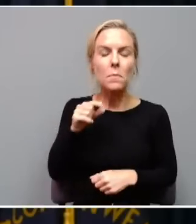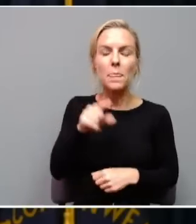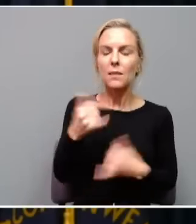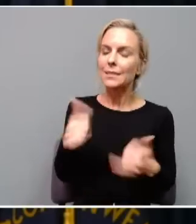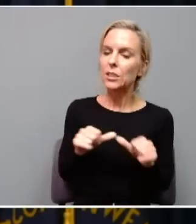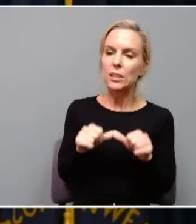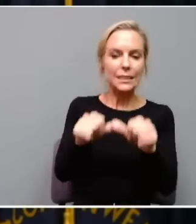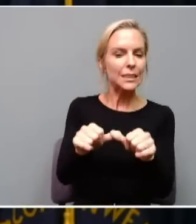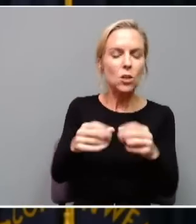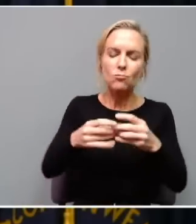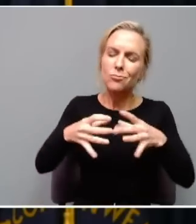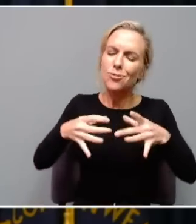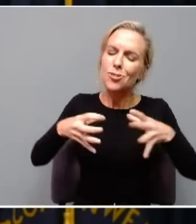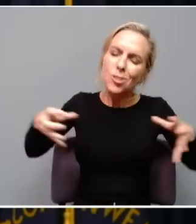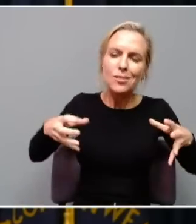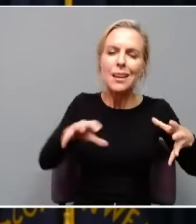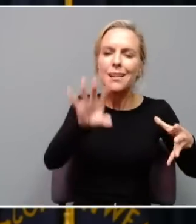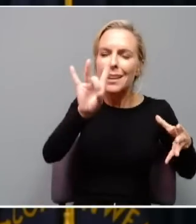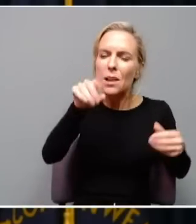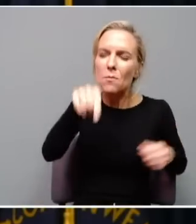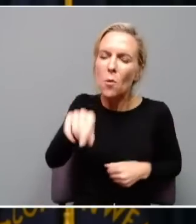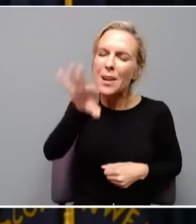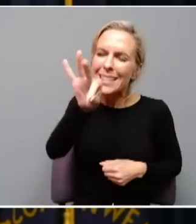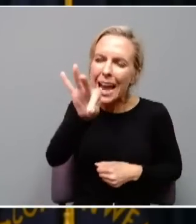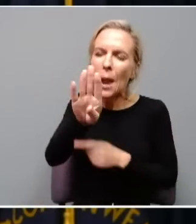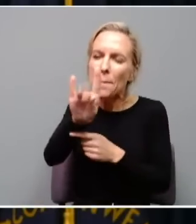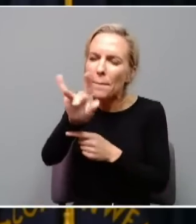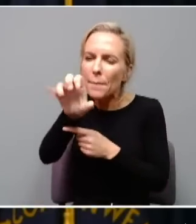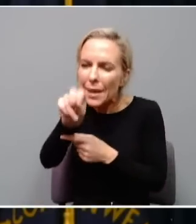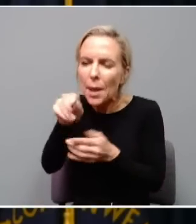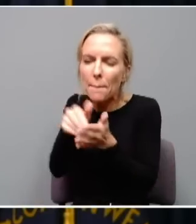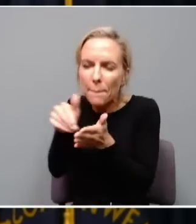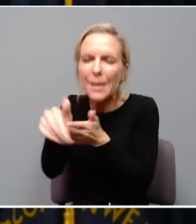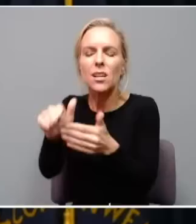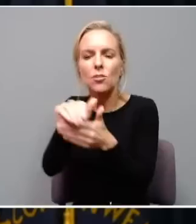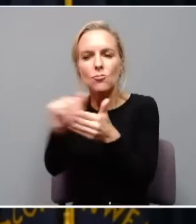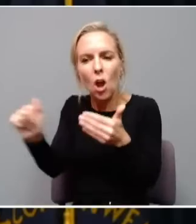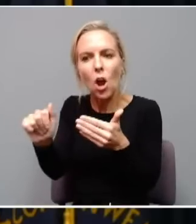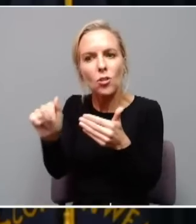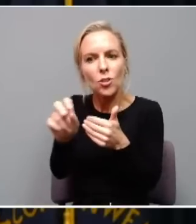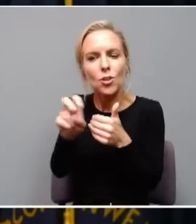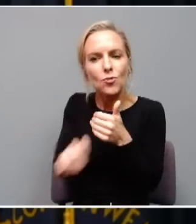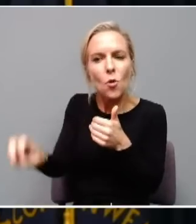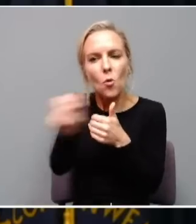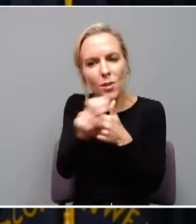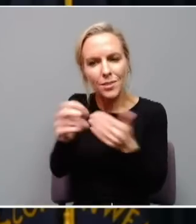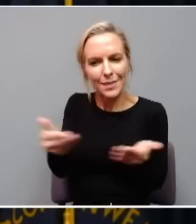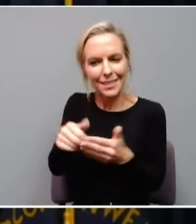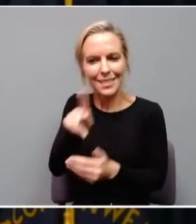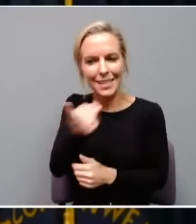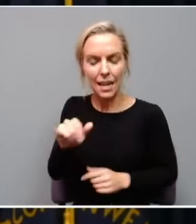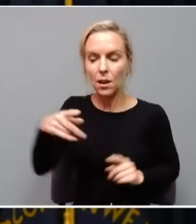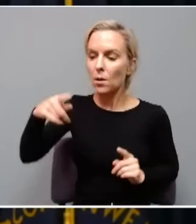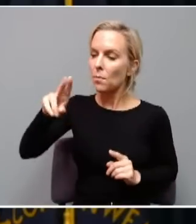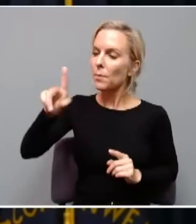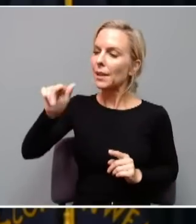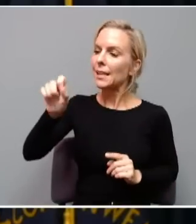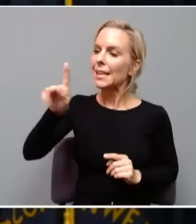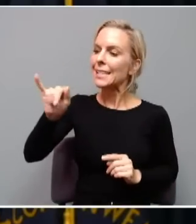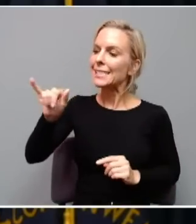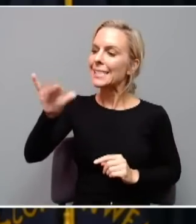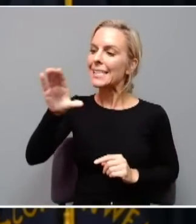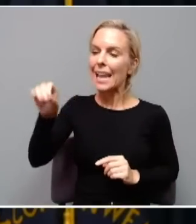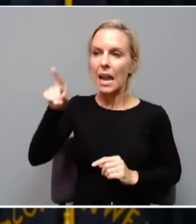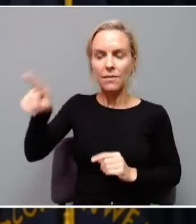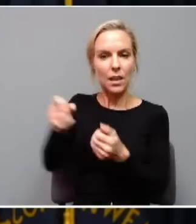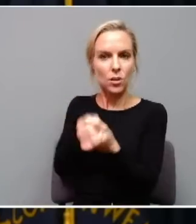grow our $8.9 billion tourism industry here in Kentucky. In Pulaski County, tourism supports